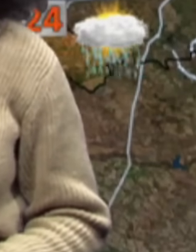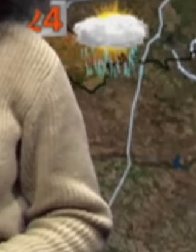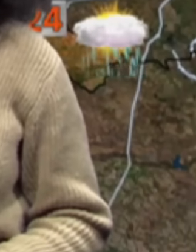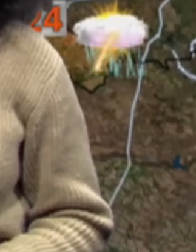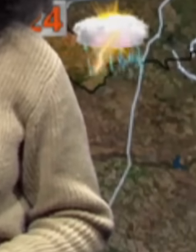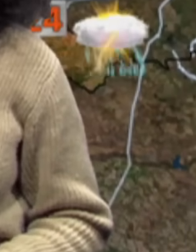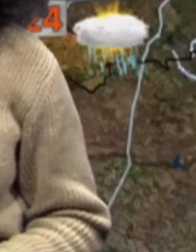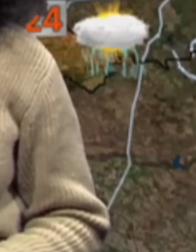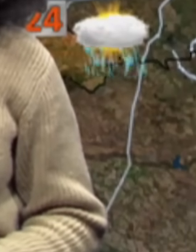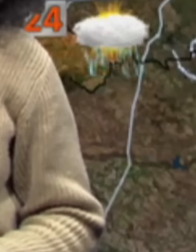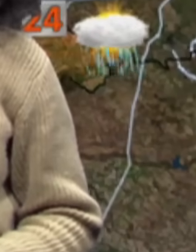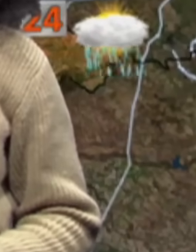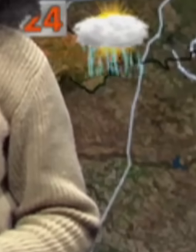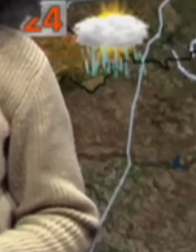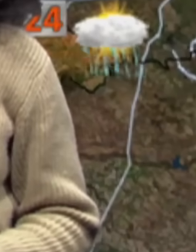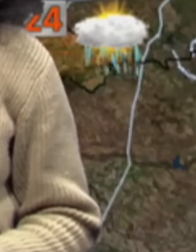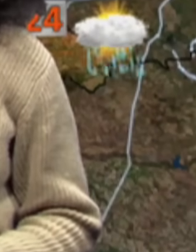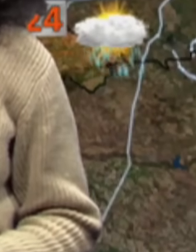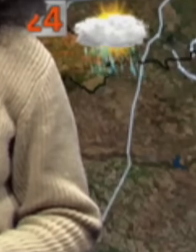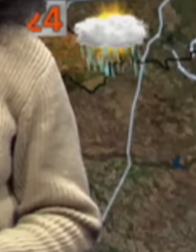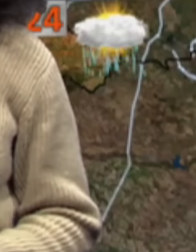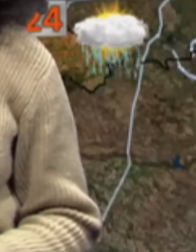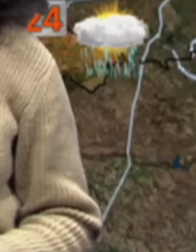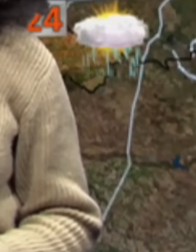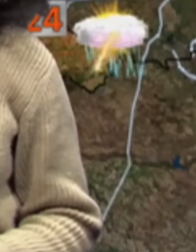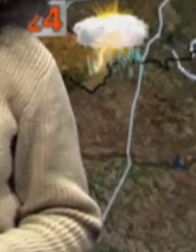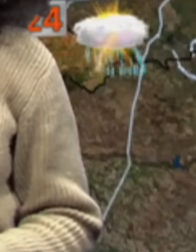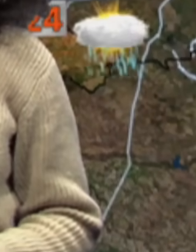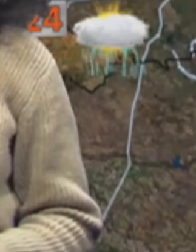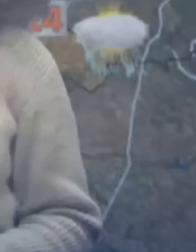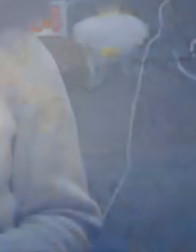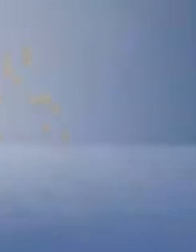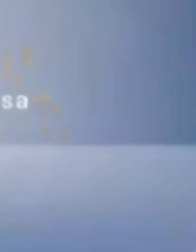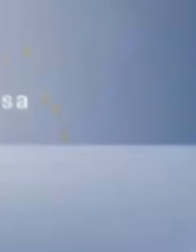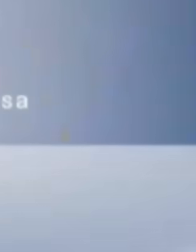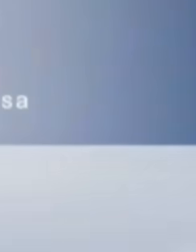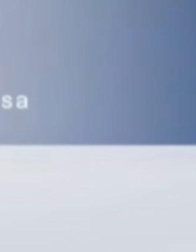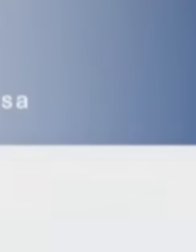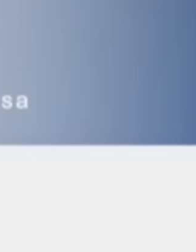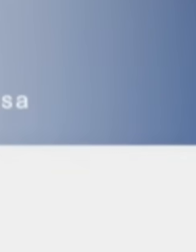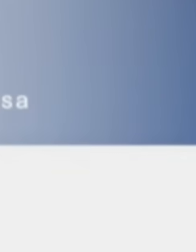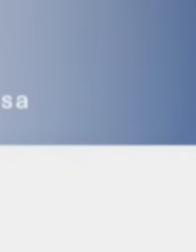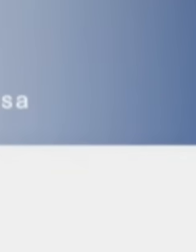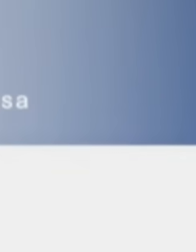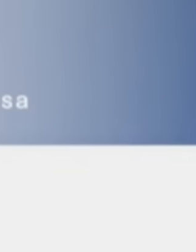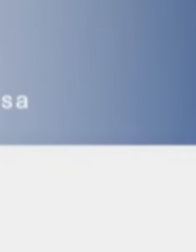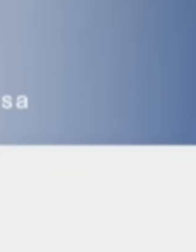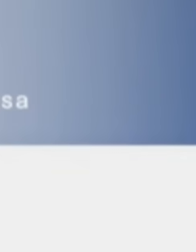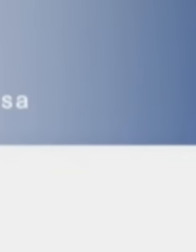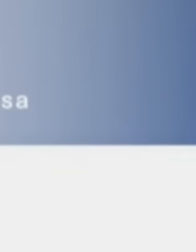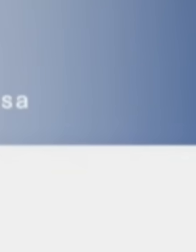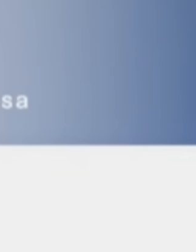gaetsho maemo a bosa a felela fano a re kopane gape mo nakong e tlang.